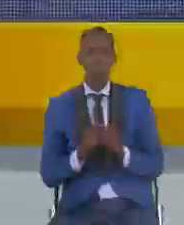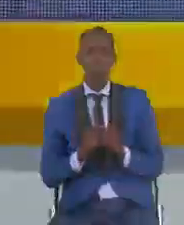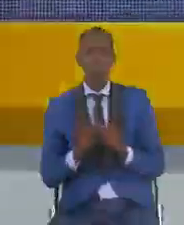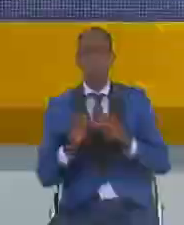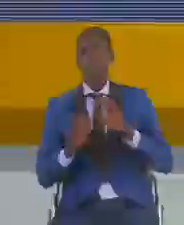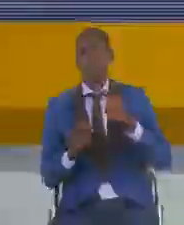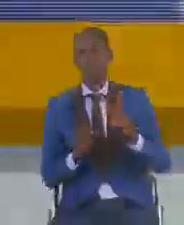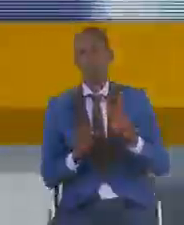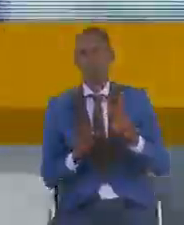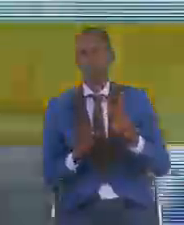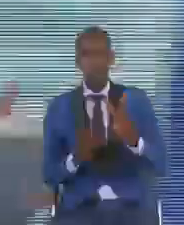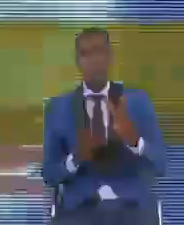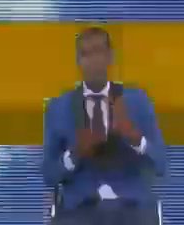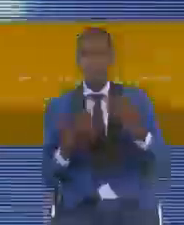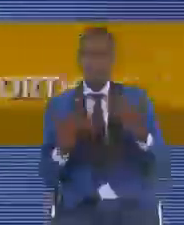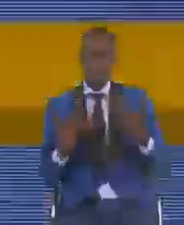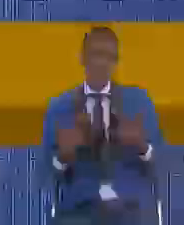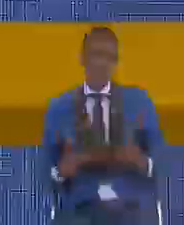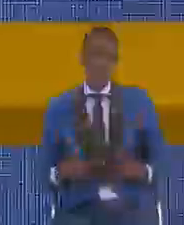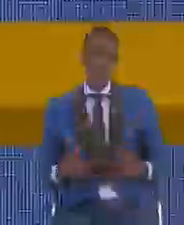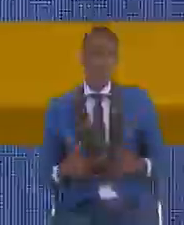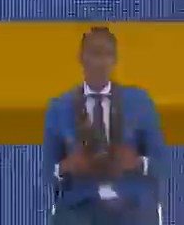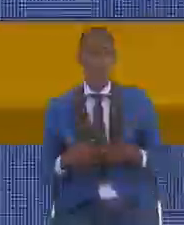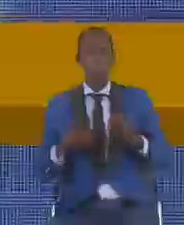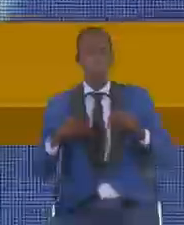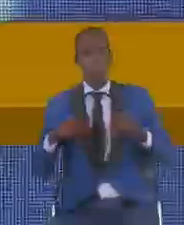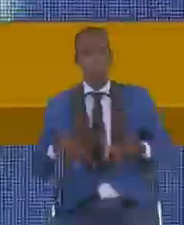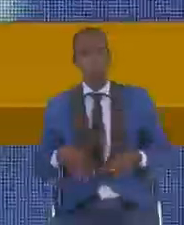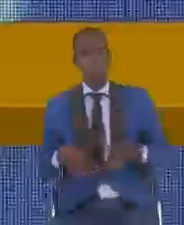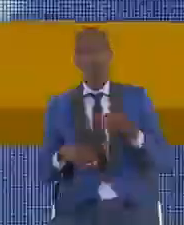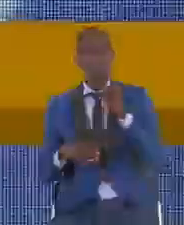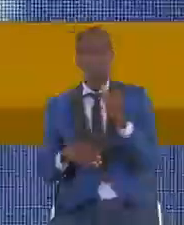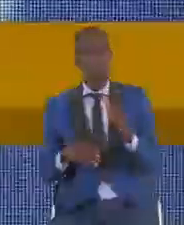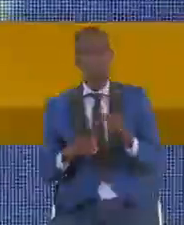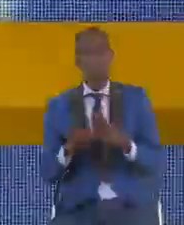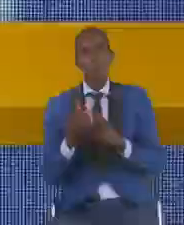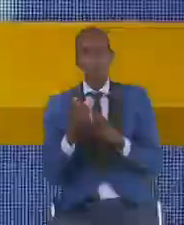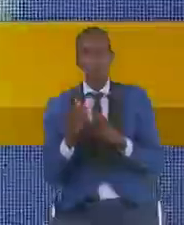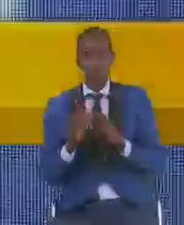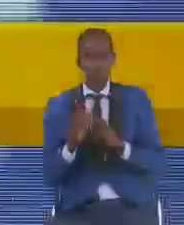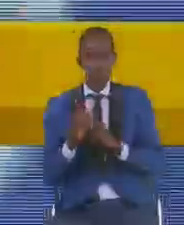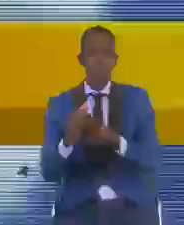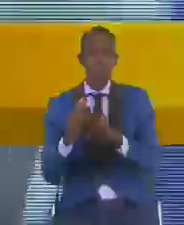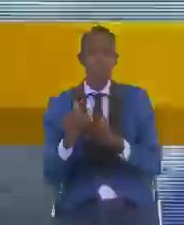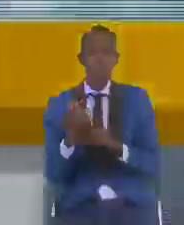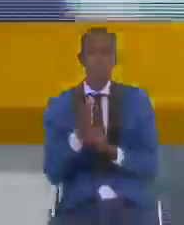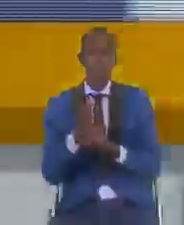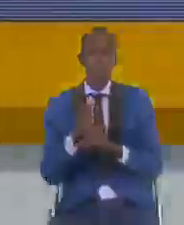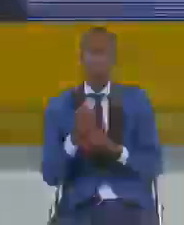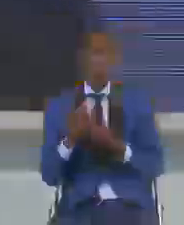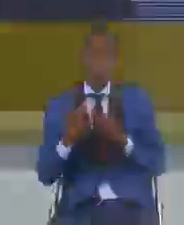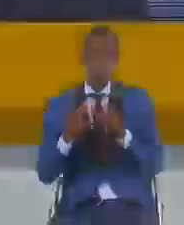two, faint not, hold forth. Number three,